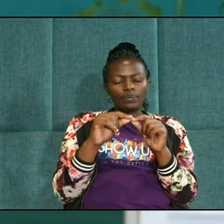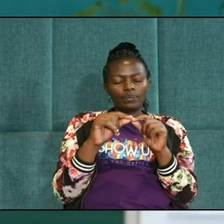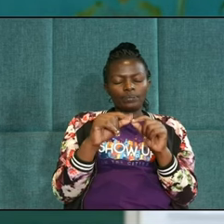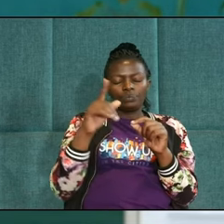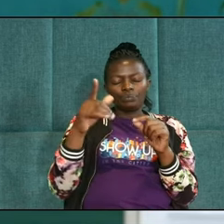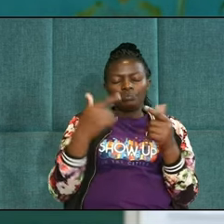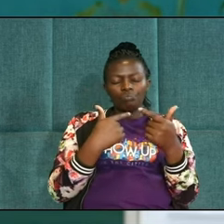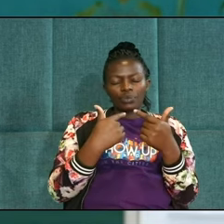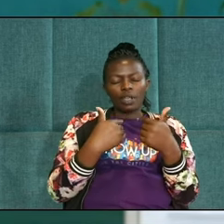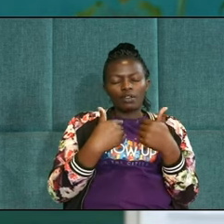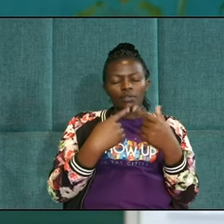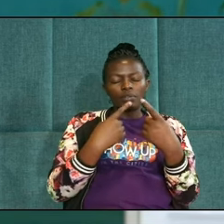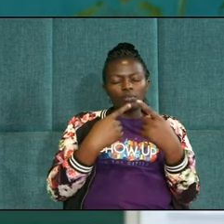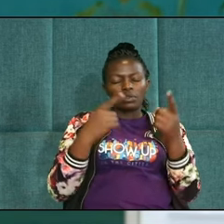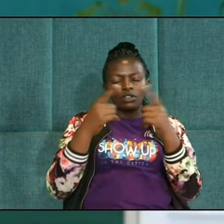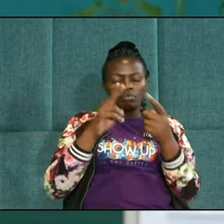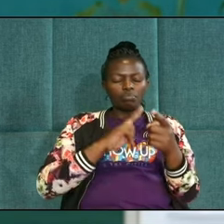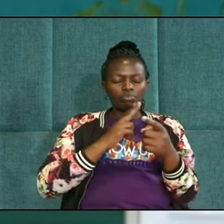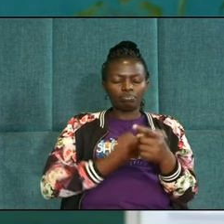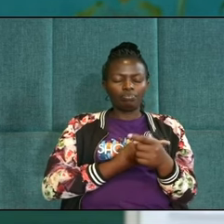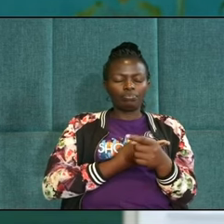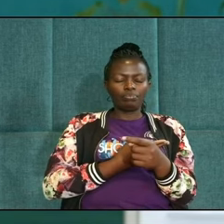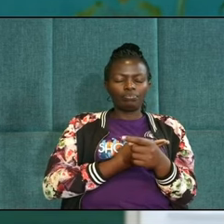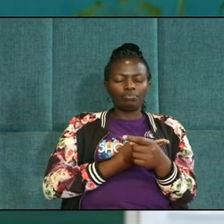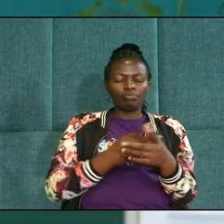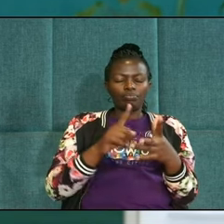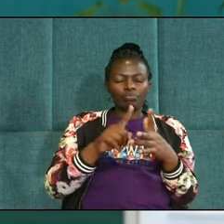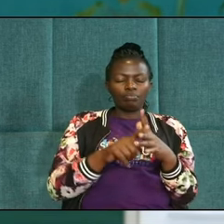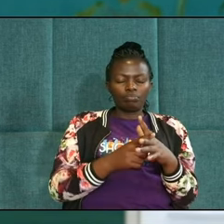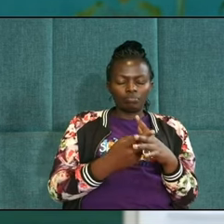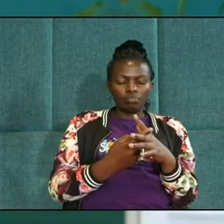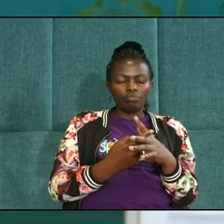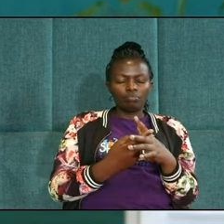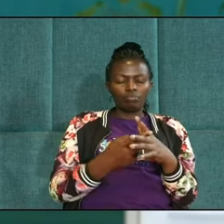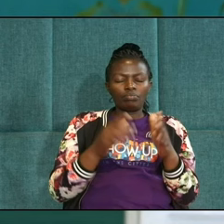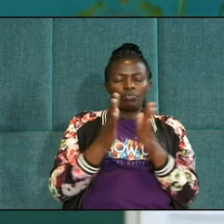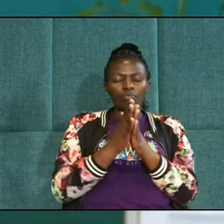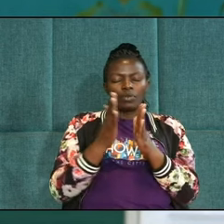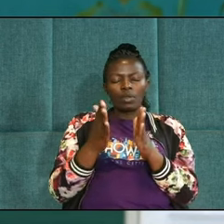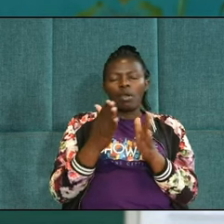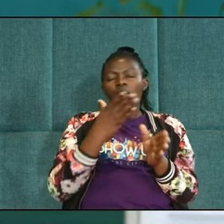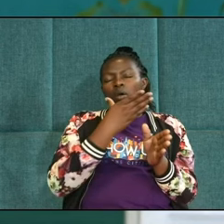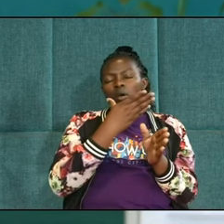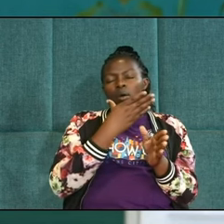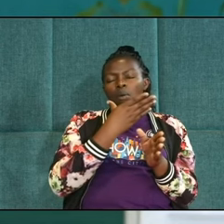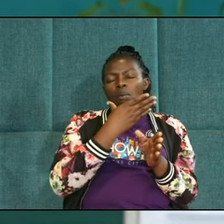You have spoken to us, beginning with the man in the mirror.